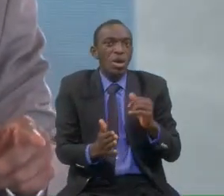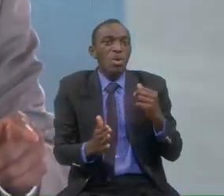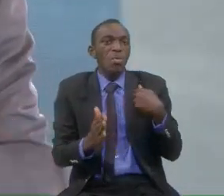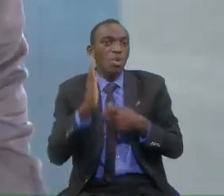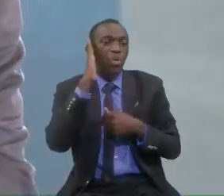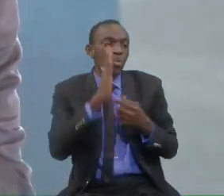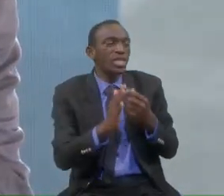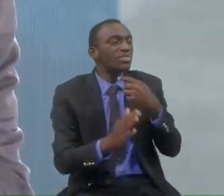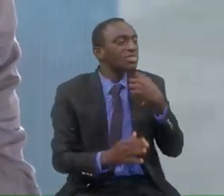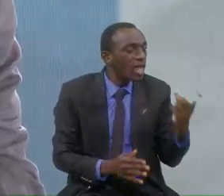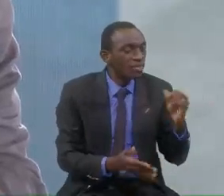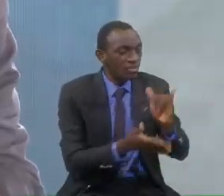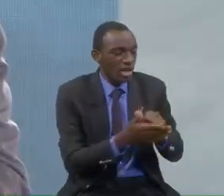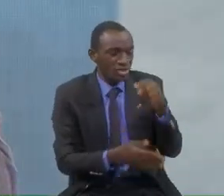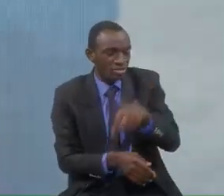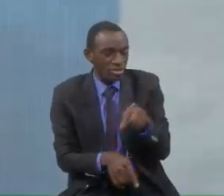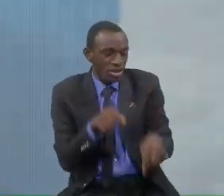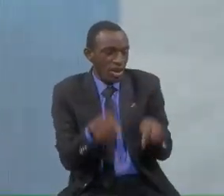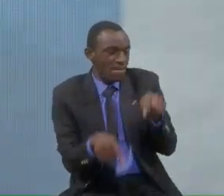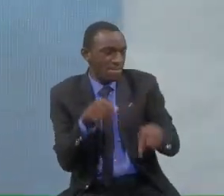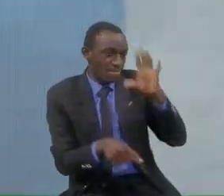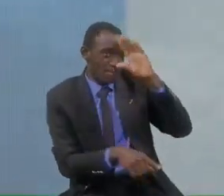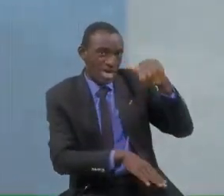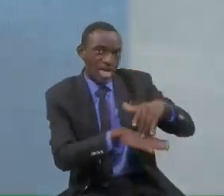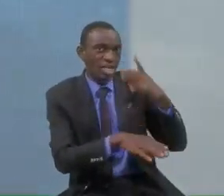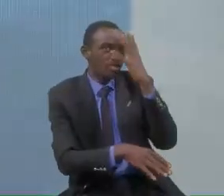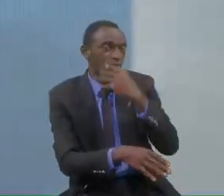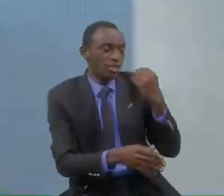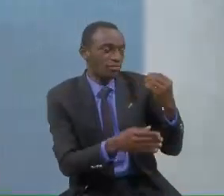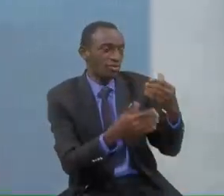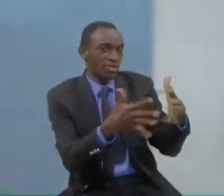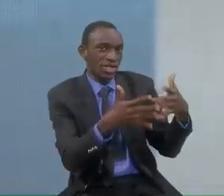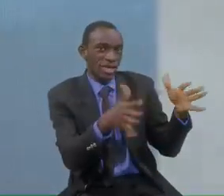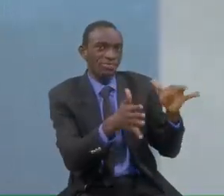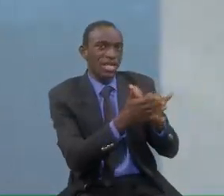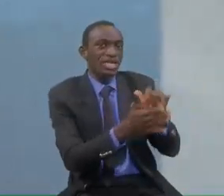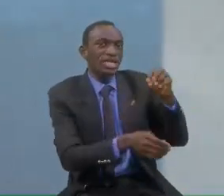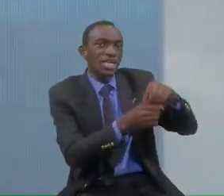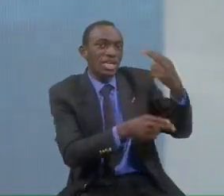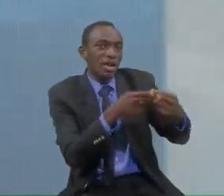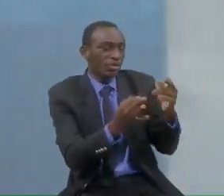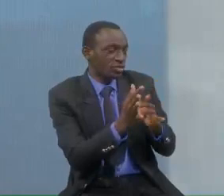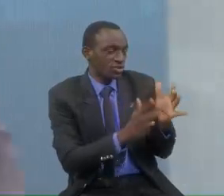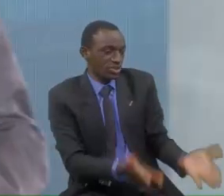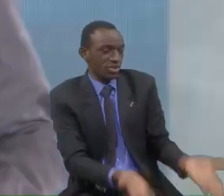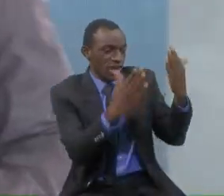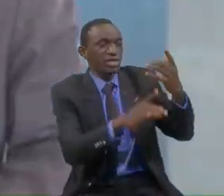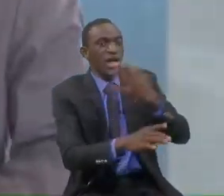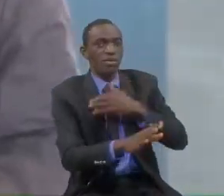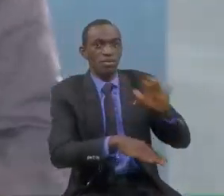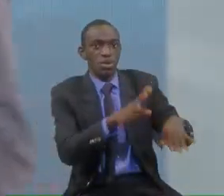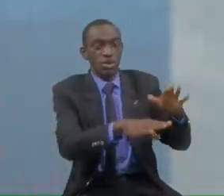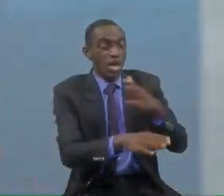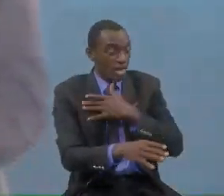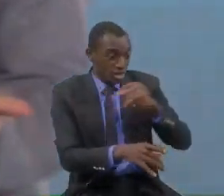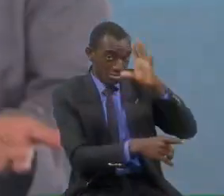at the beautiful gate, in the name of Jesus, rise up and walk. And the man rose up